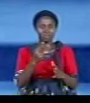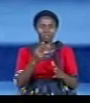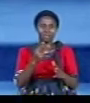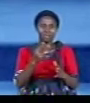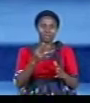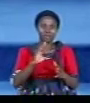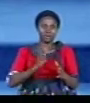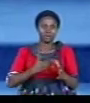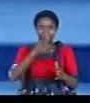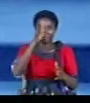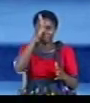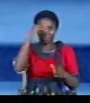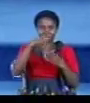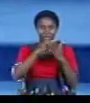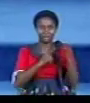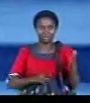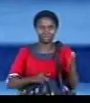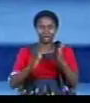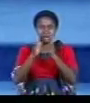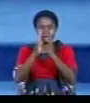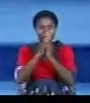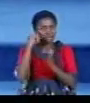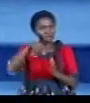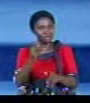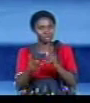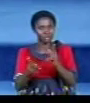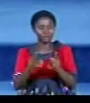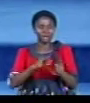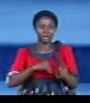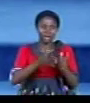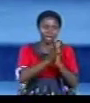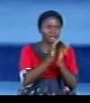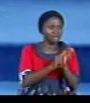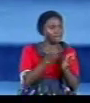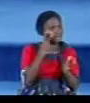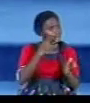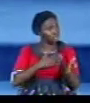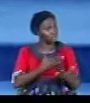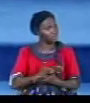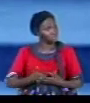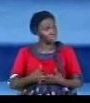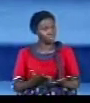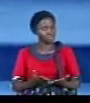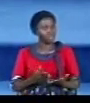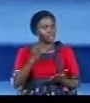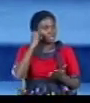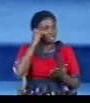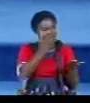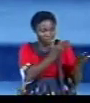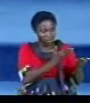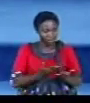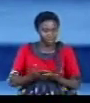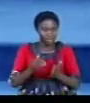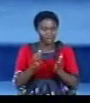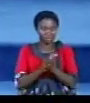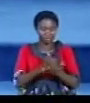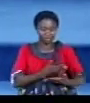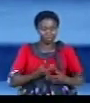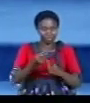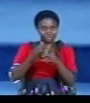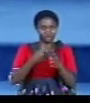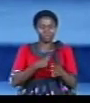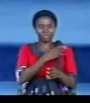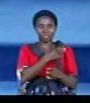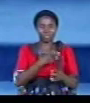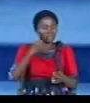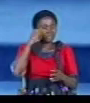going. He collected the baby from me. He rebuked that spirit. He said, this spirit, I rebuke you, this death, I command you, leave this baby.